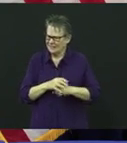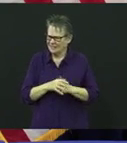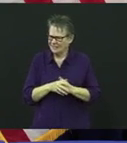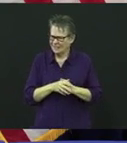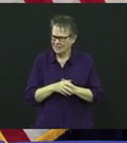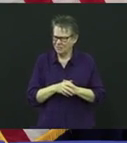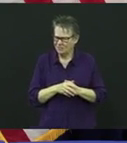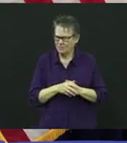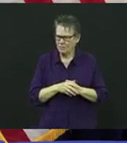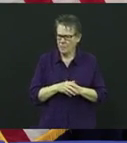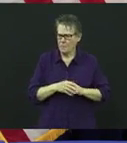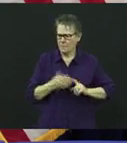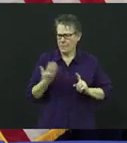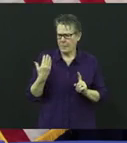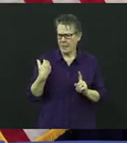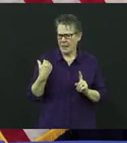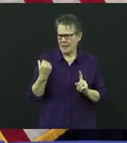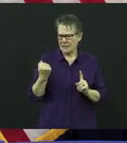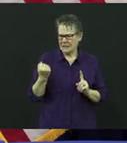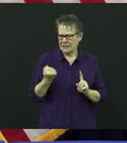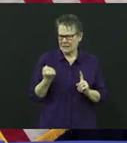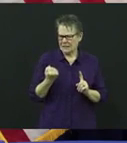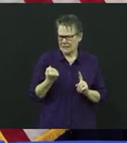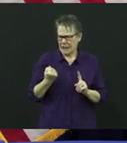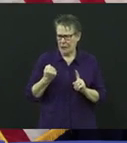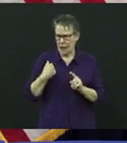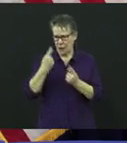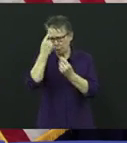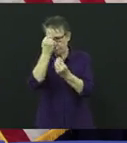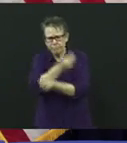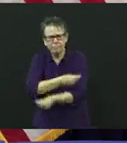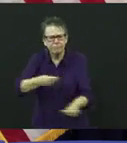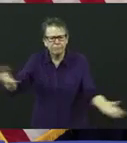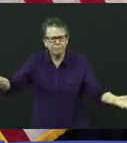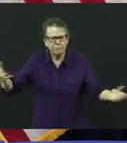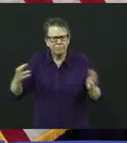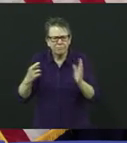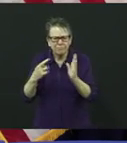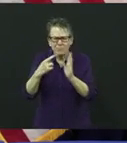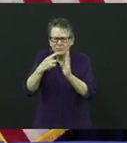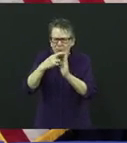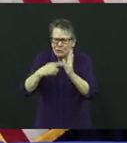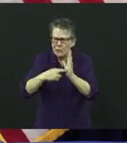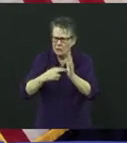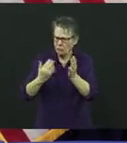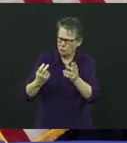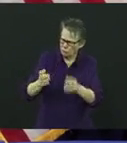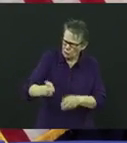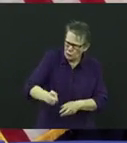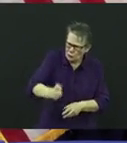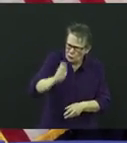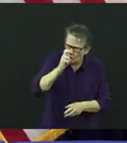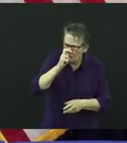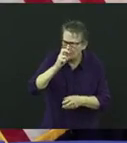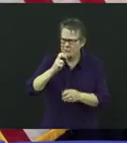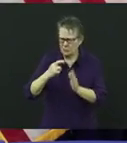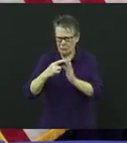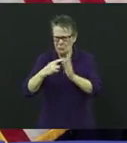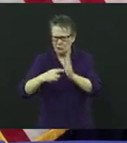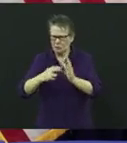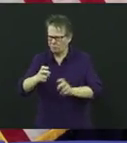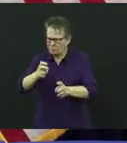longer runway. I think it's fair to say to get a handle on this. Judy, on any of these questions, but